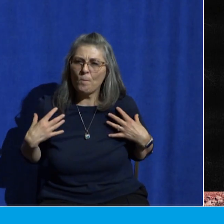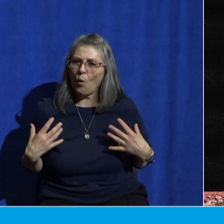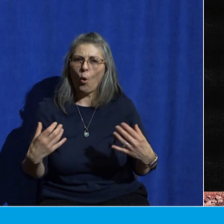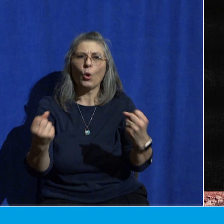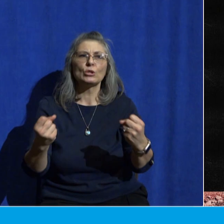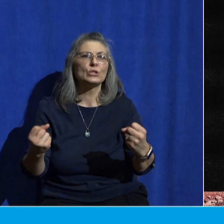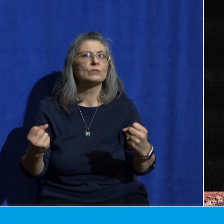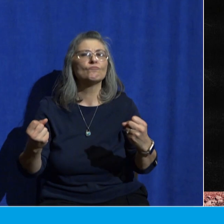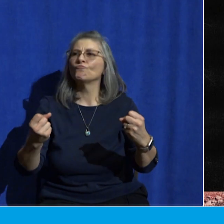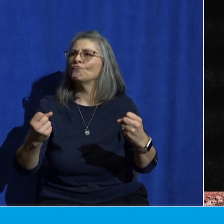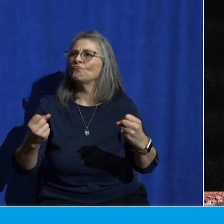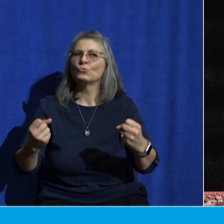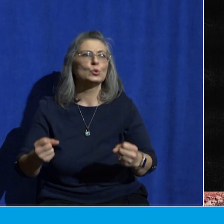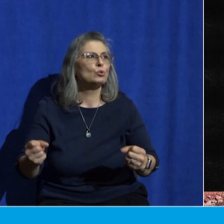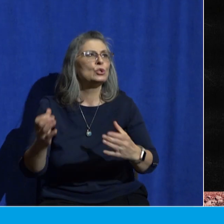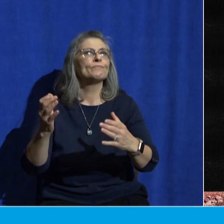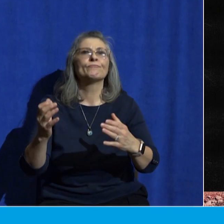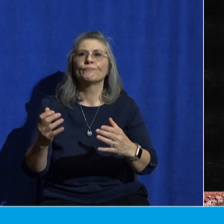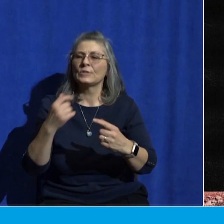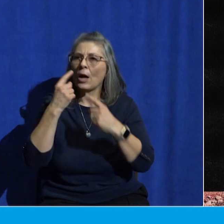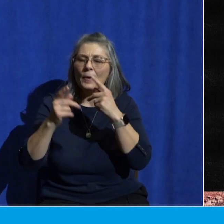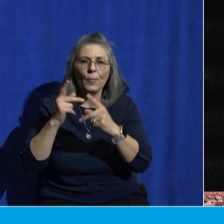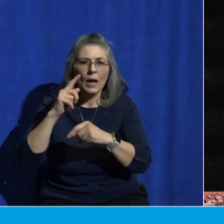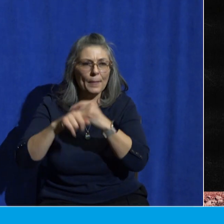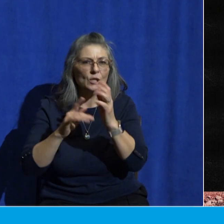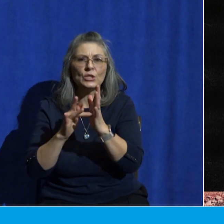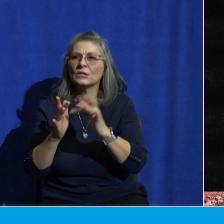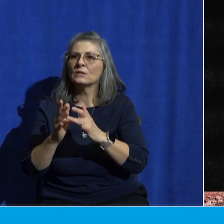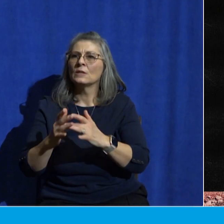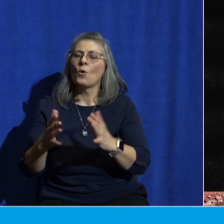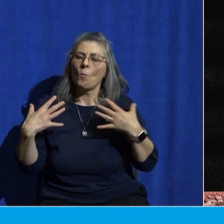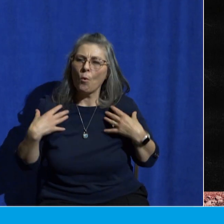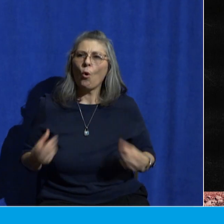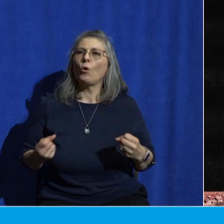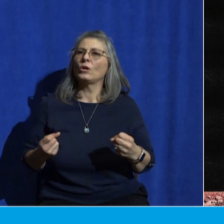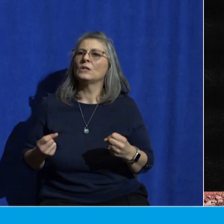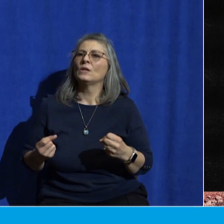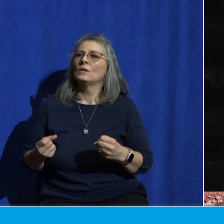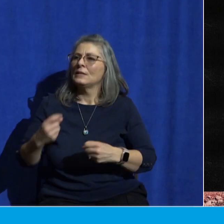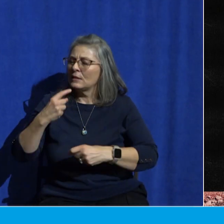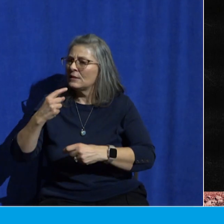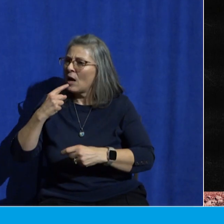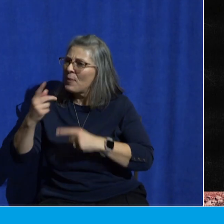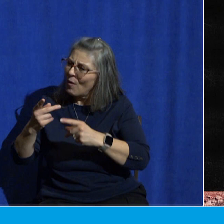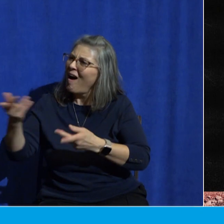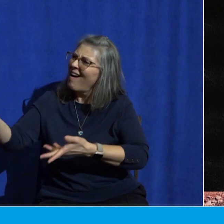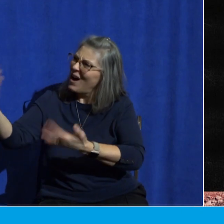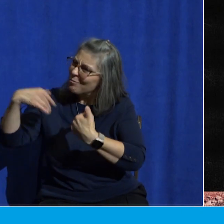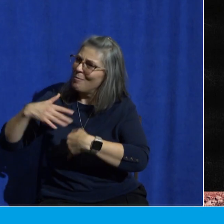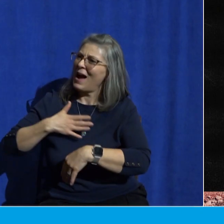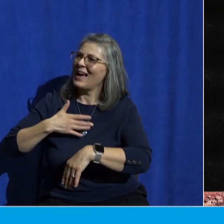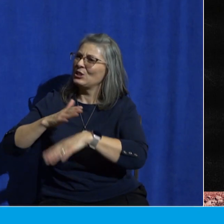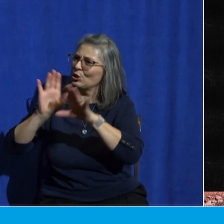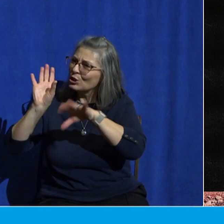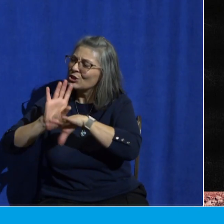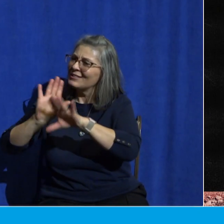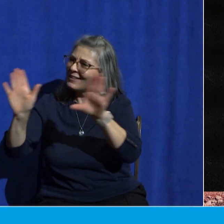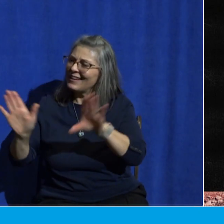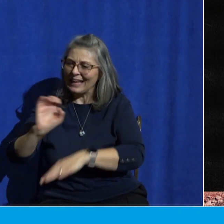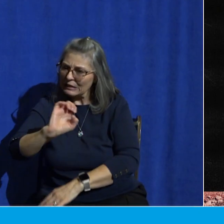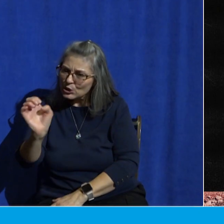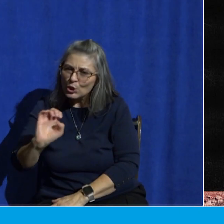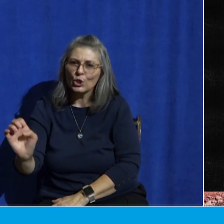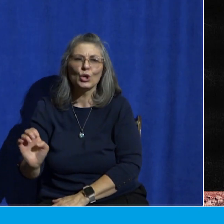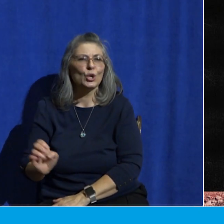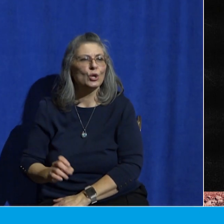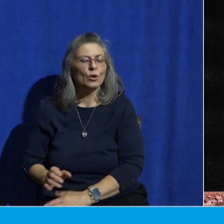to share with them, to invite them. So we just do that right now all across